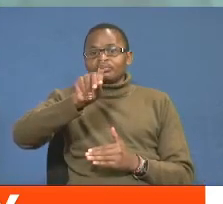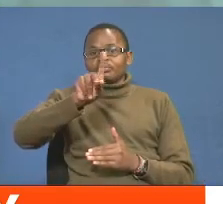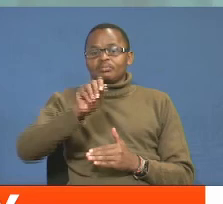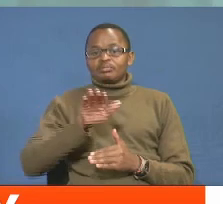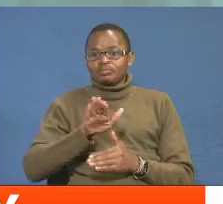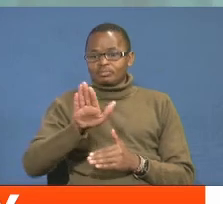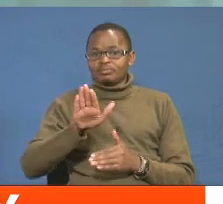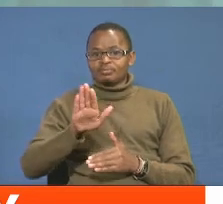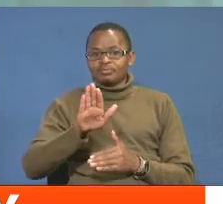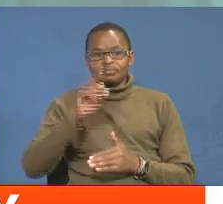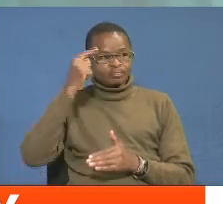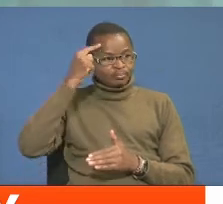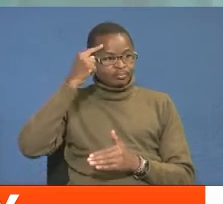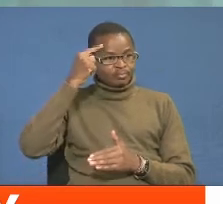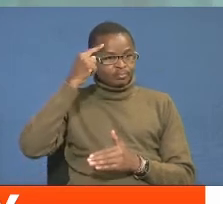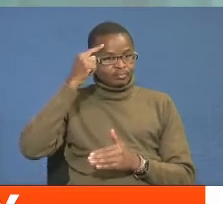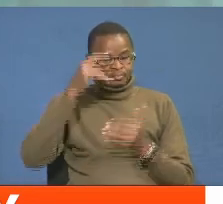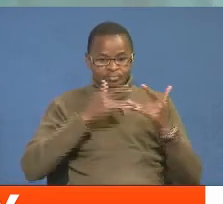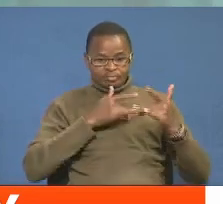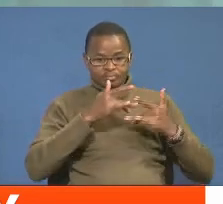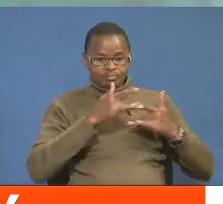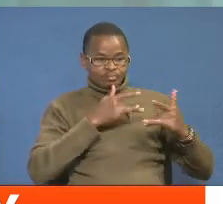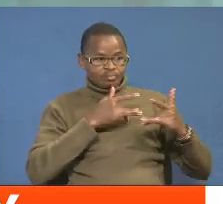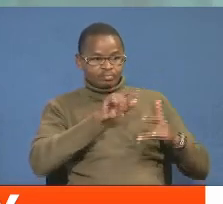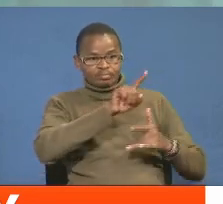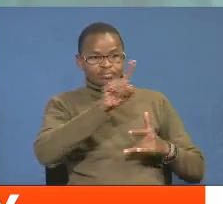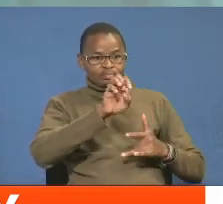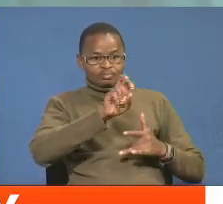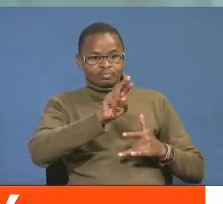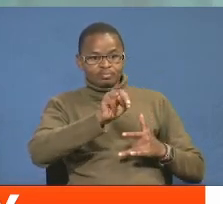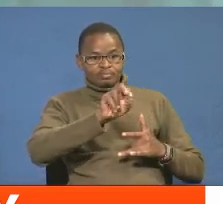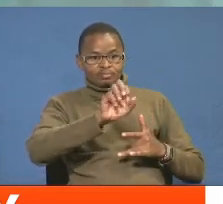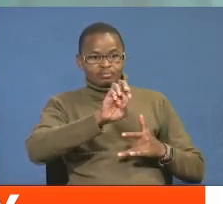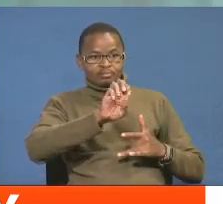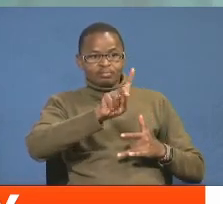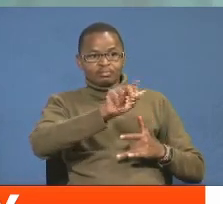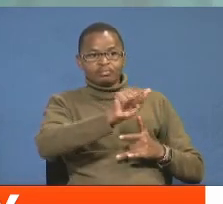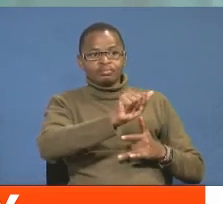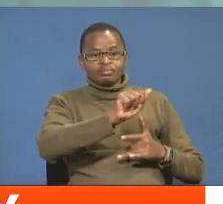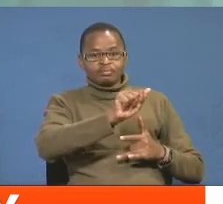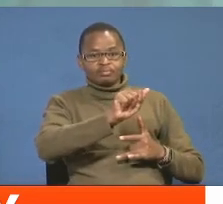your perspective concerning the AstraZeneca